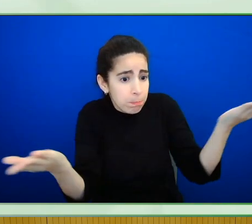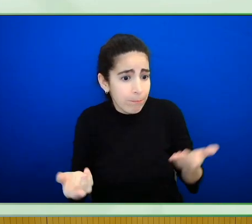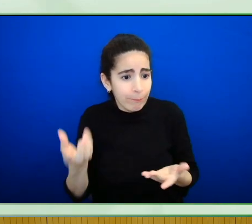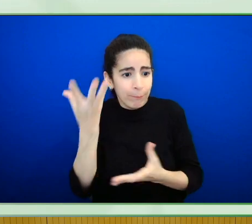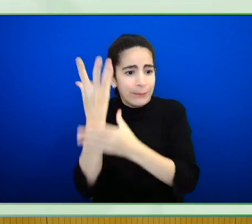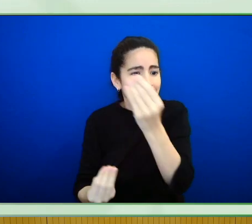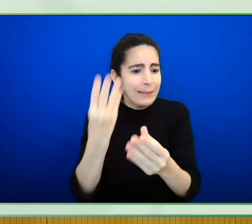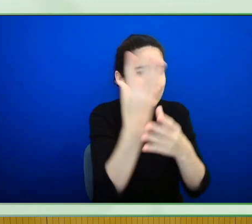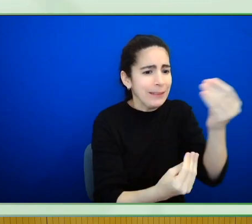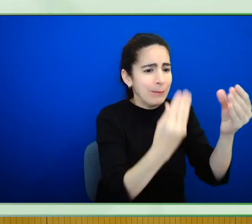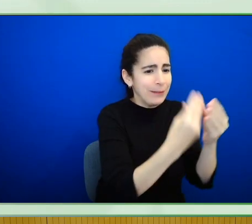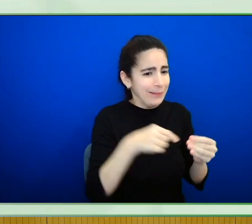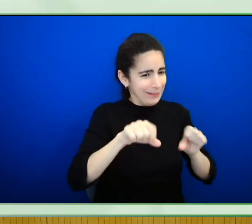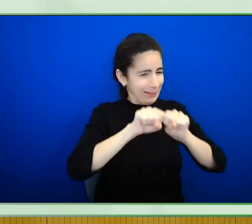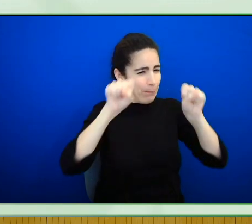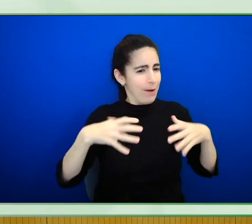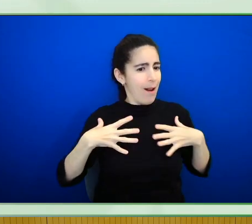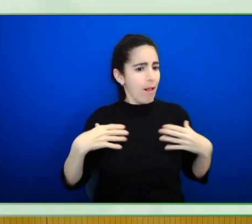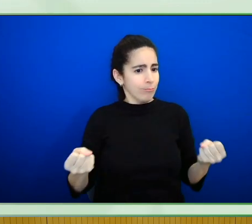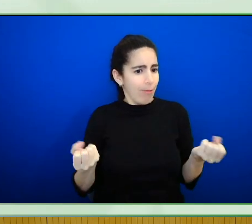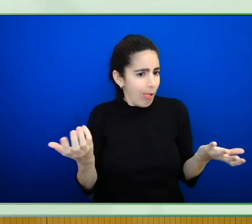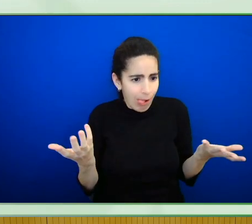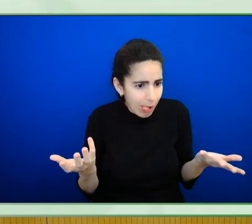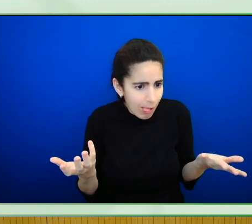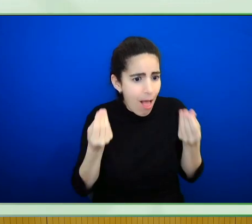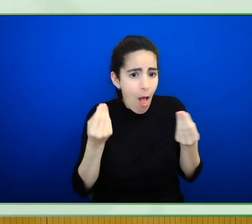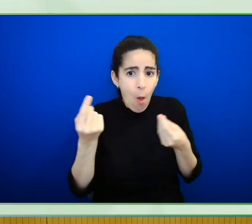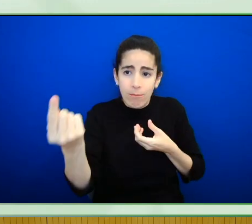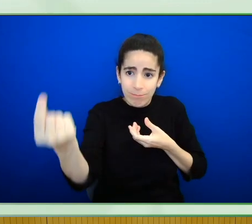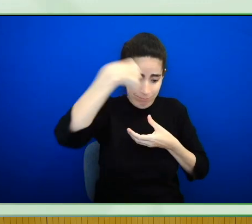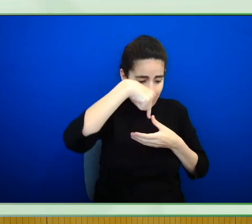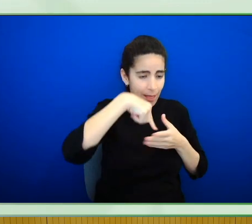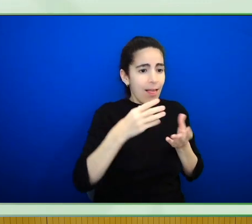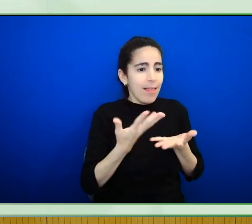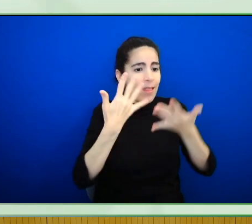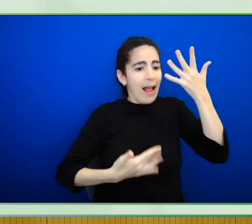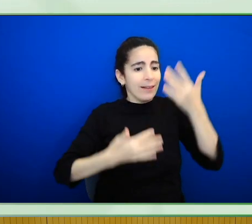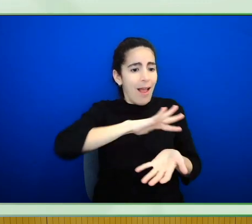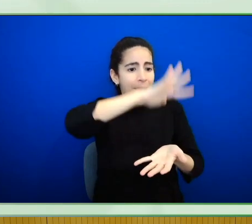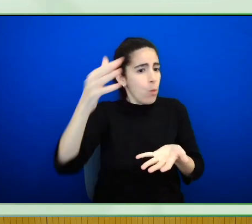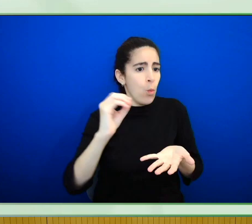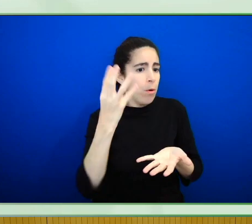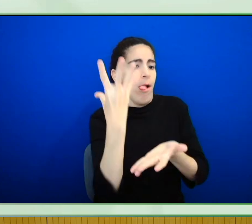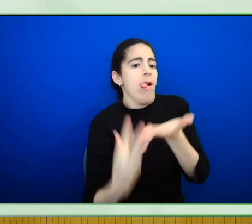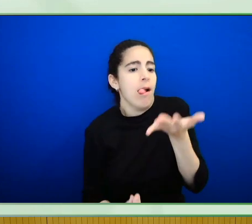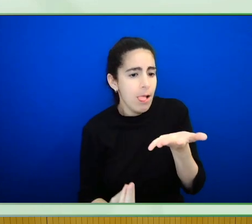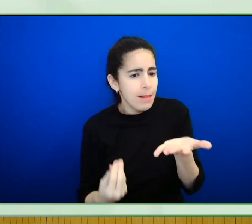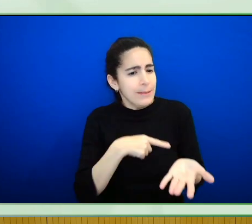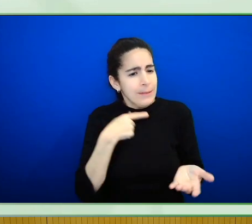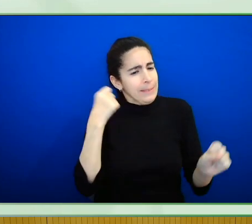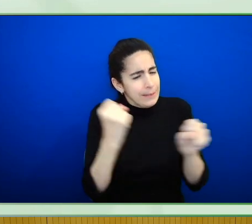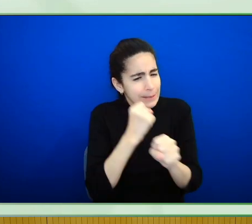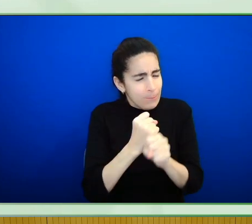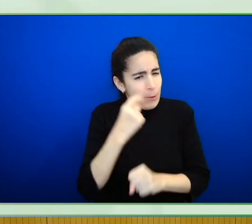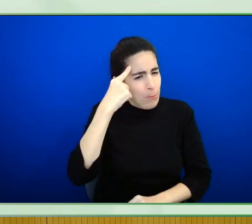missed through fractured health systems and don't even show up in the data. We need to work smarter